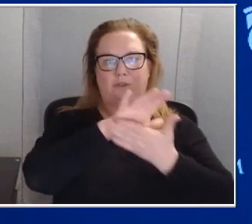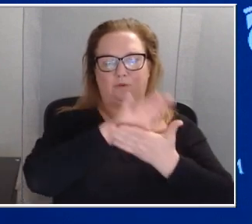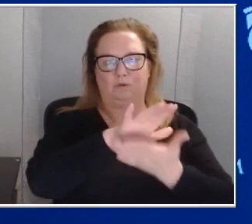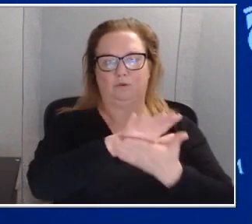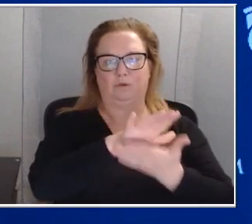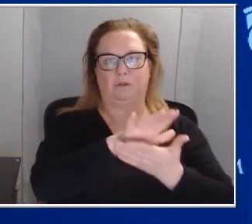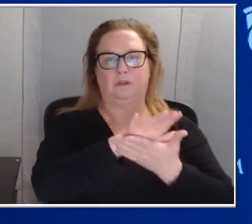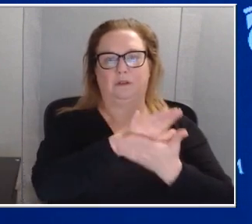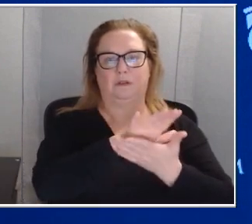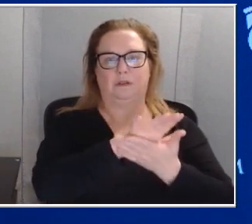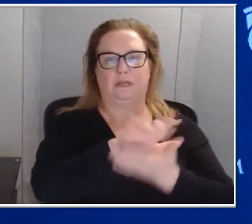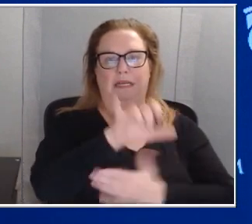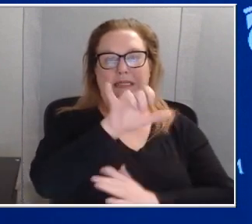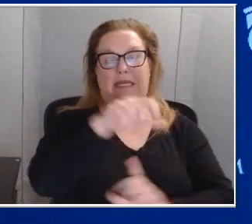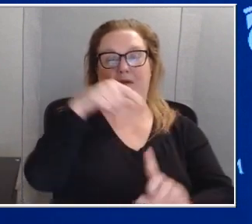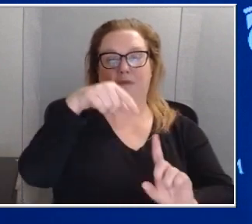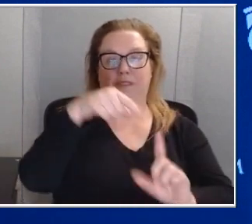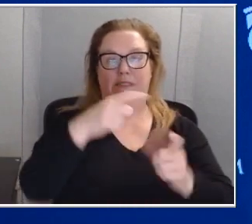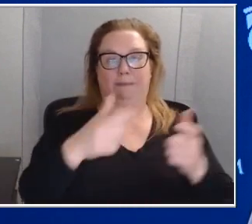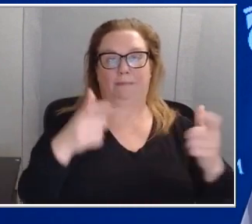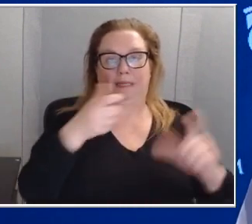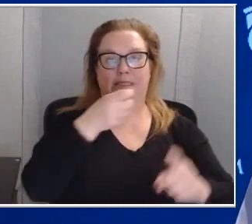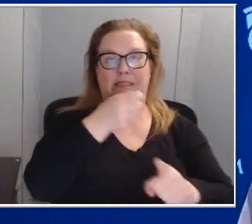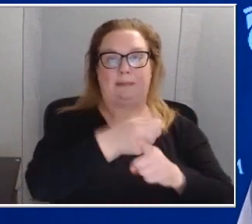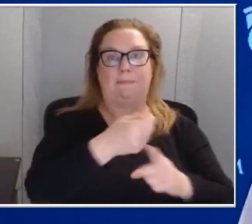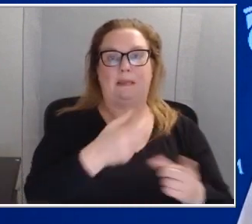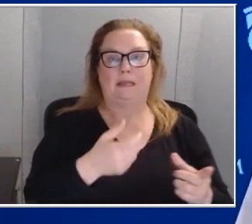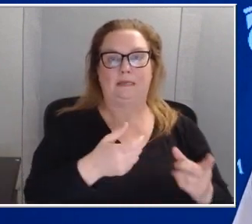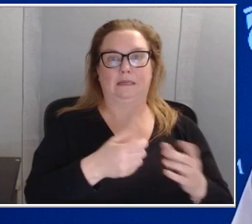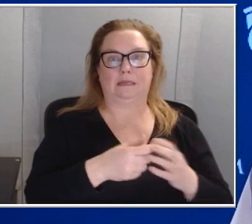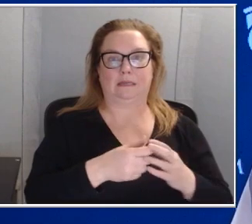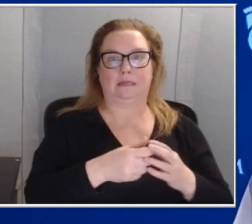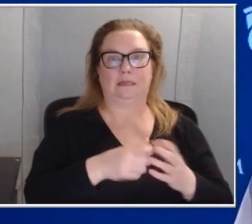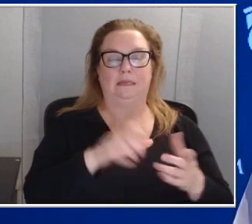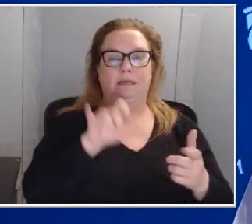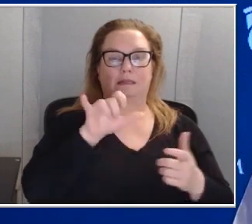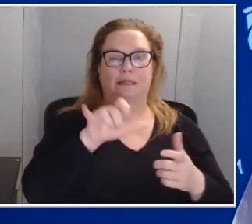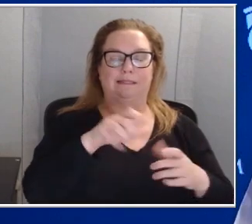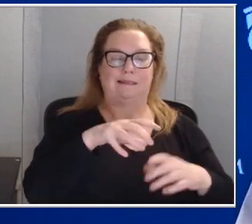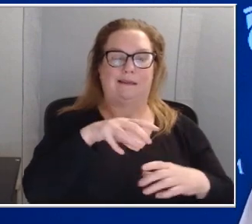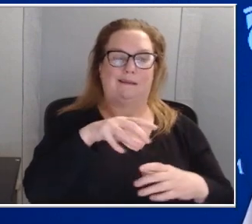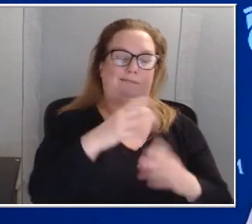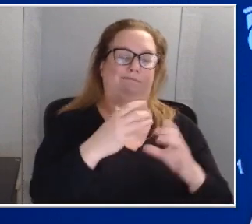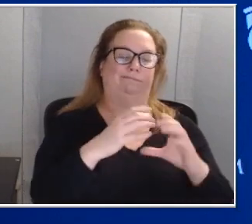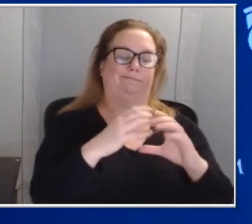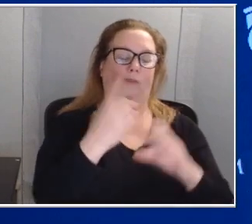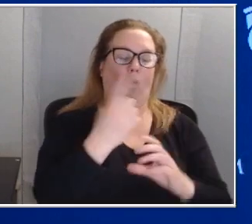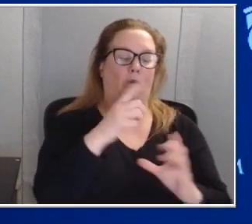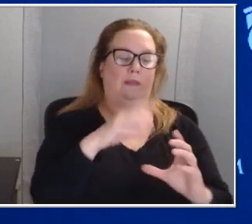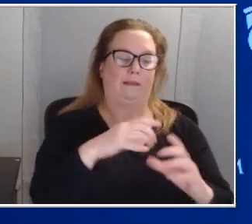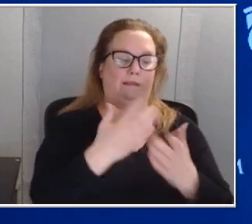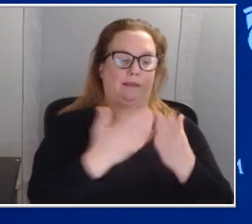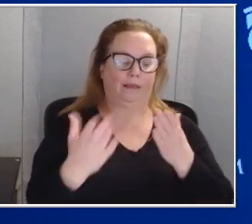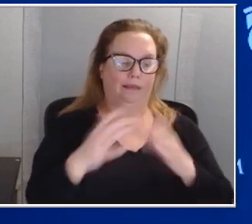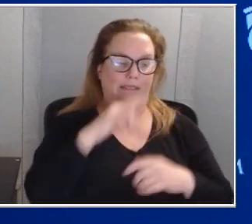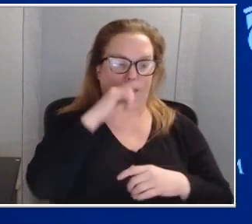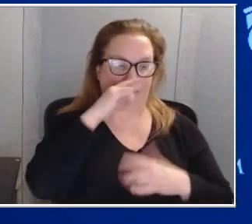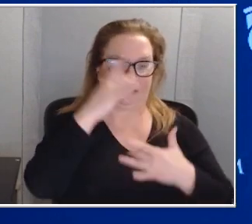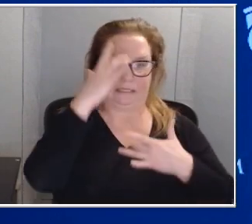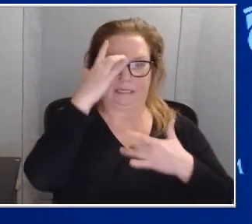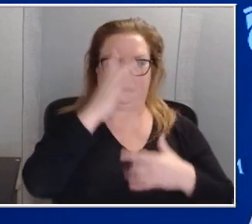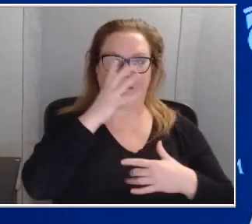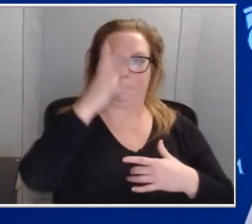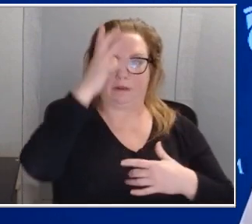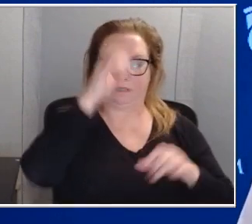think that was probably the biggest impact, but that is not in a vacuum by itself, we know, because when kids get ill, then parents have to